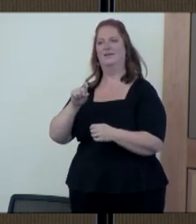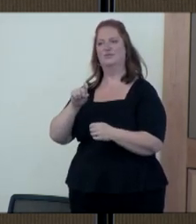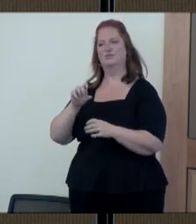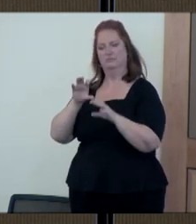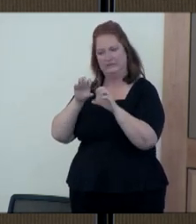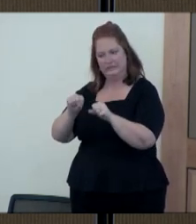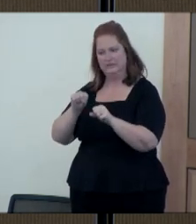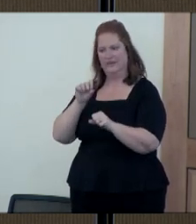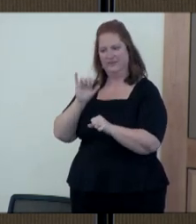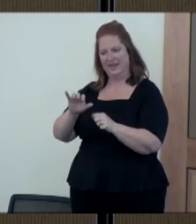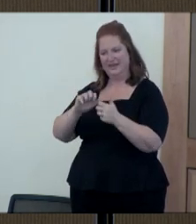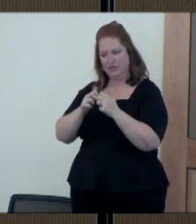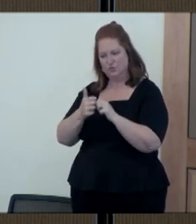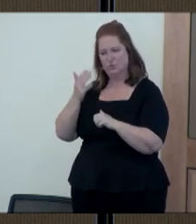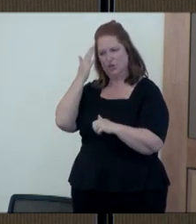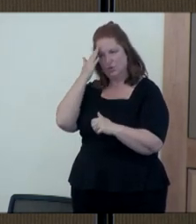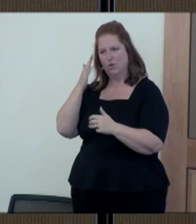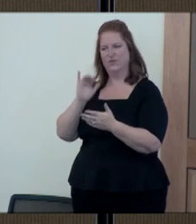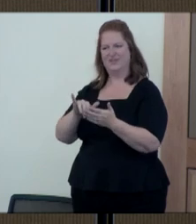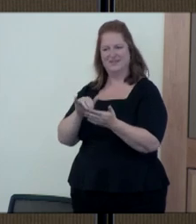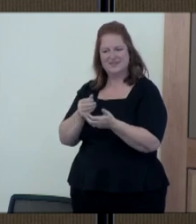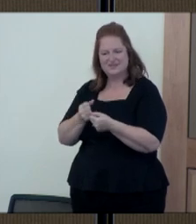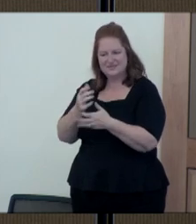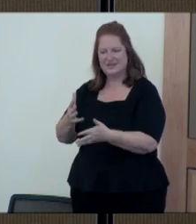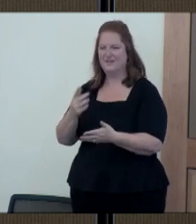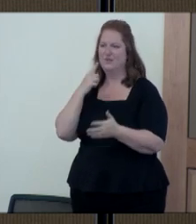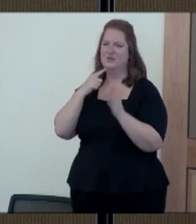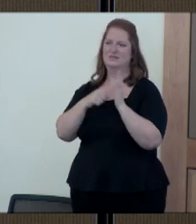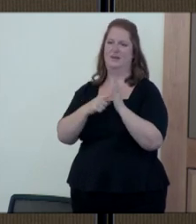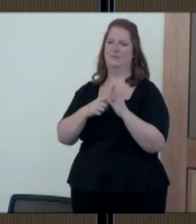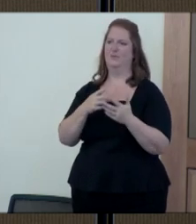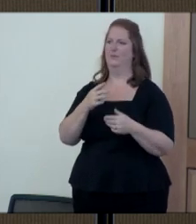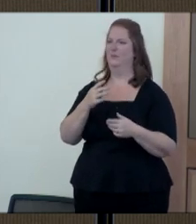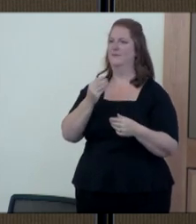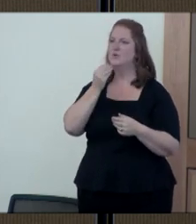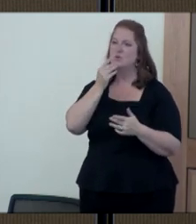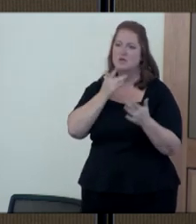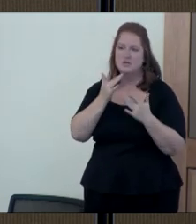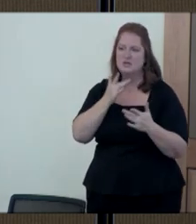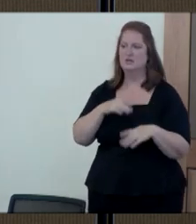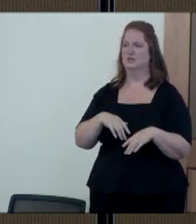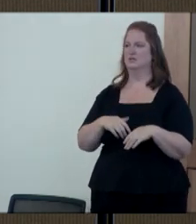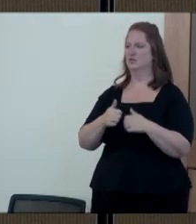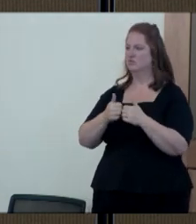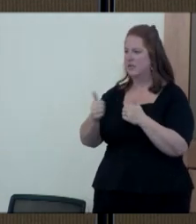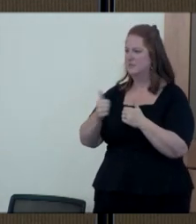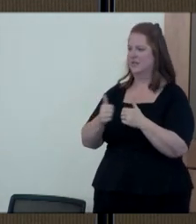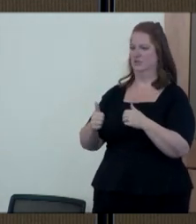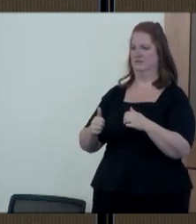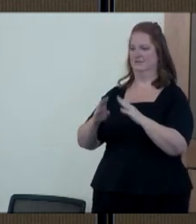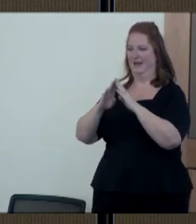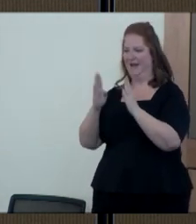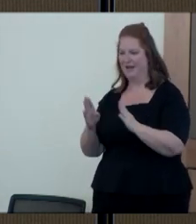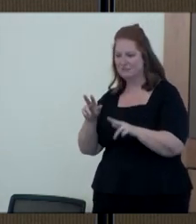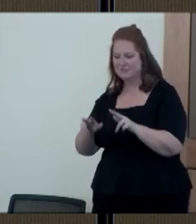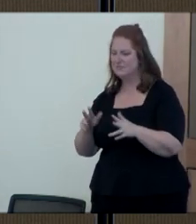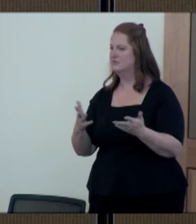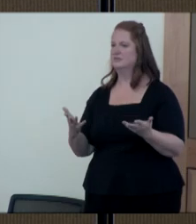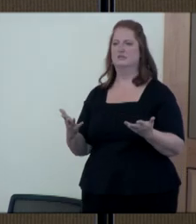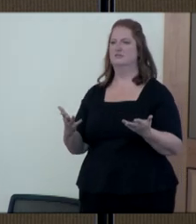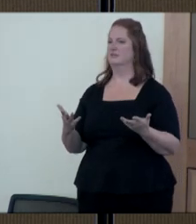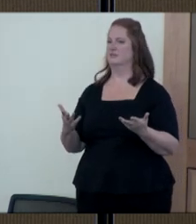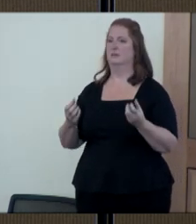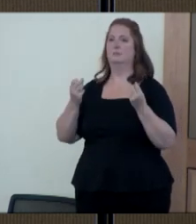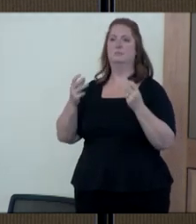we know are affecting people, like food insecurity, housing instability, and transportation needs. And by the way, we have